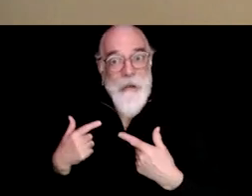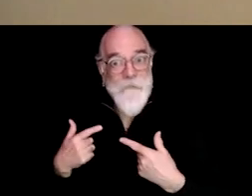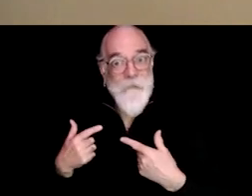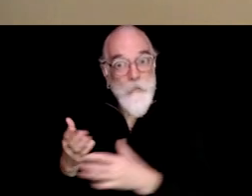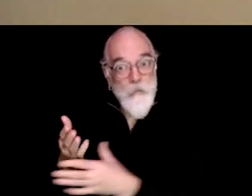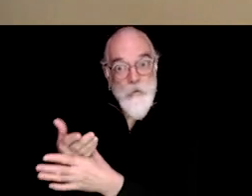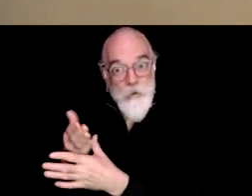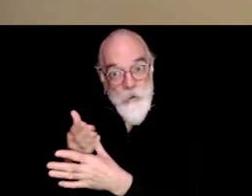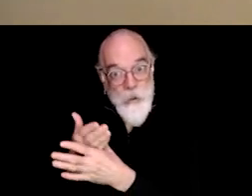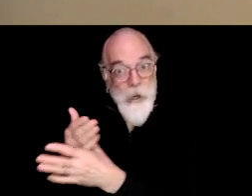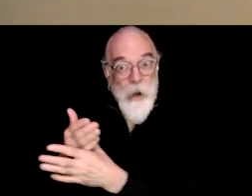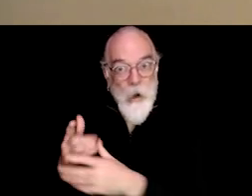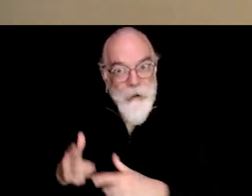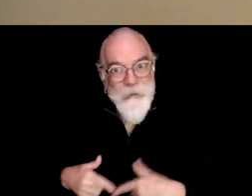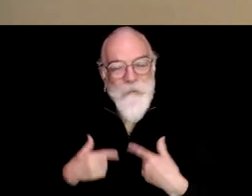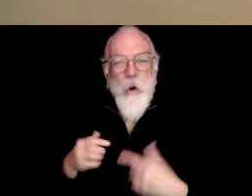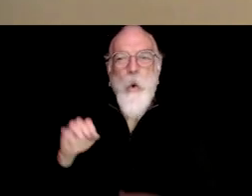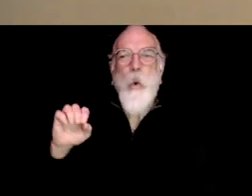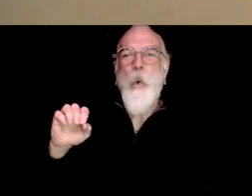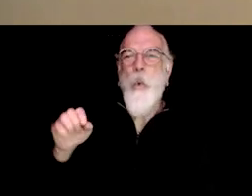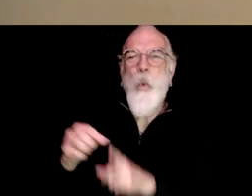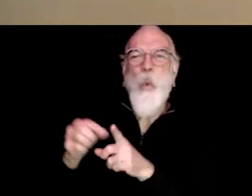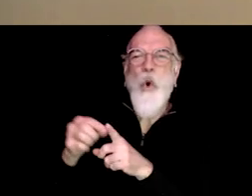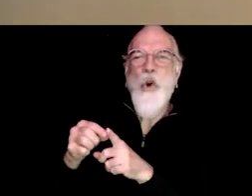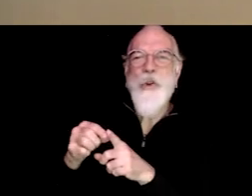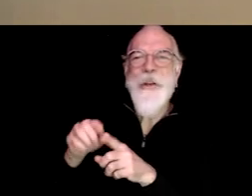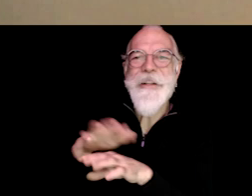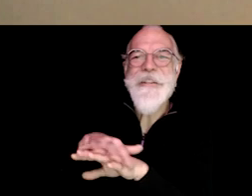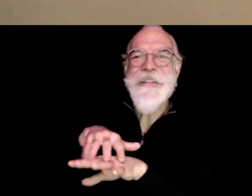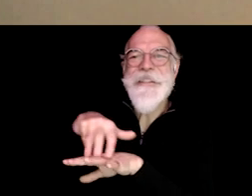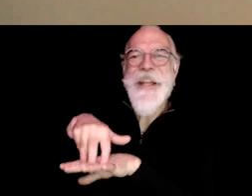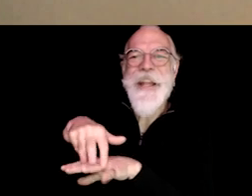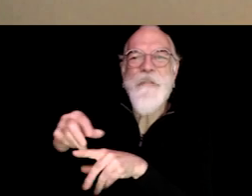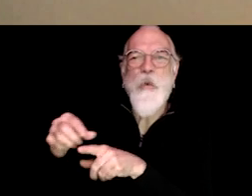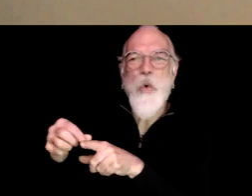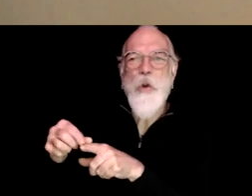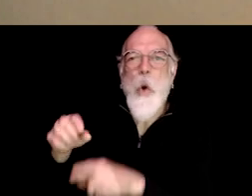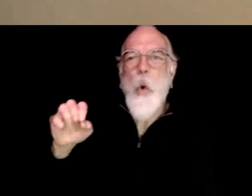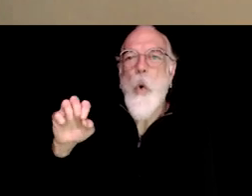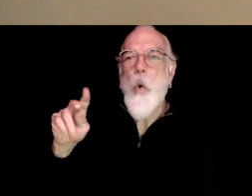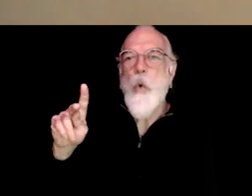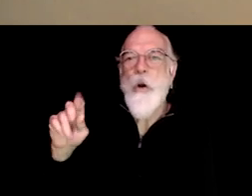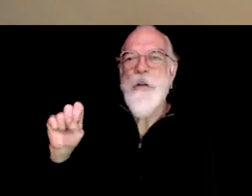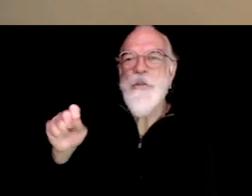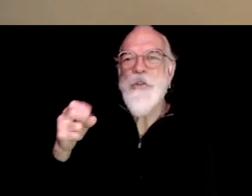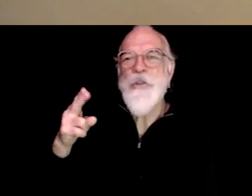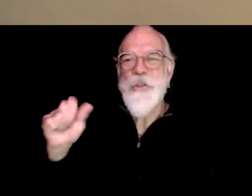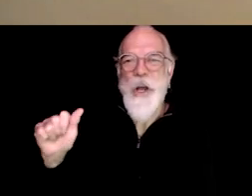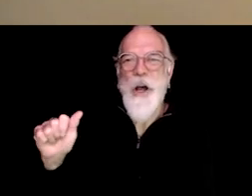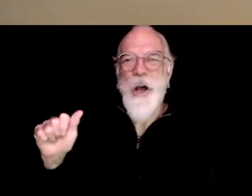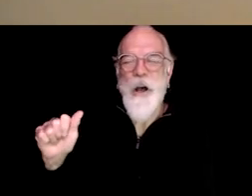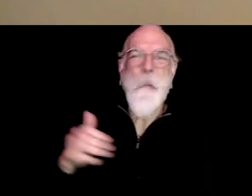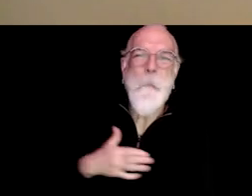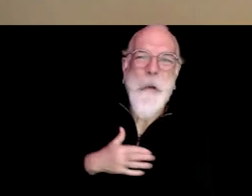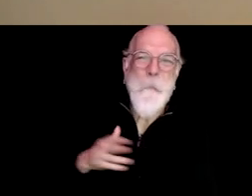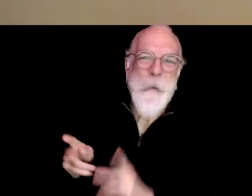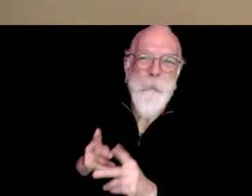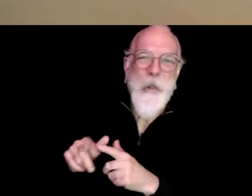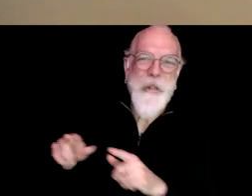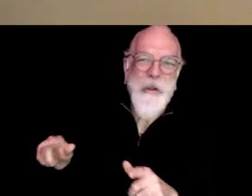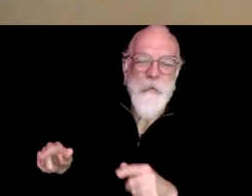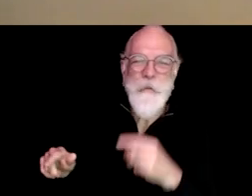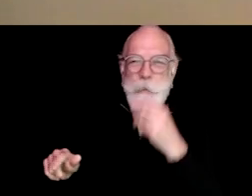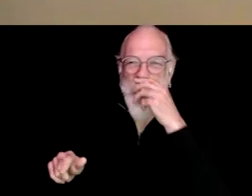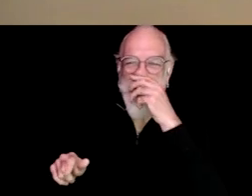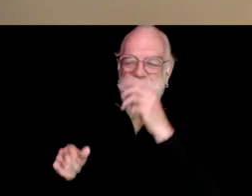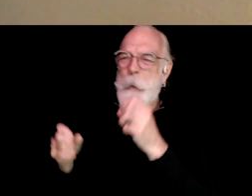word, Okcha, means, it has so many different meanings, ways of meaning. It